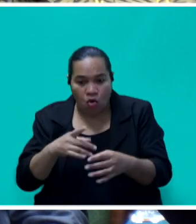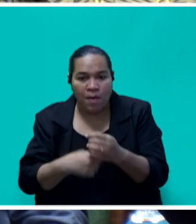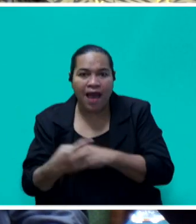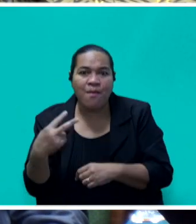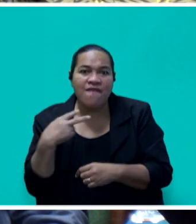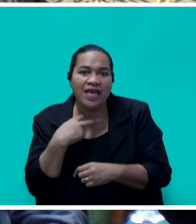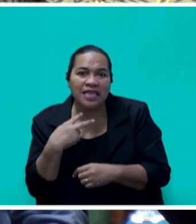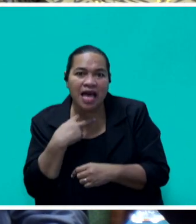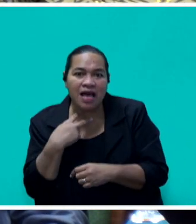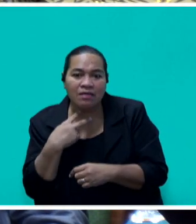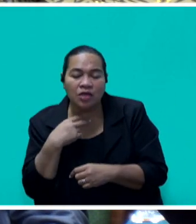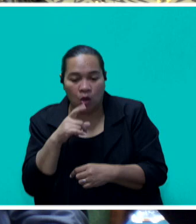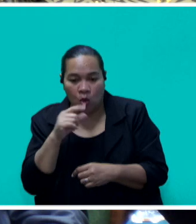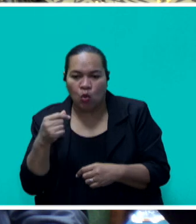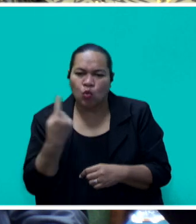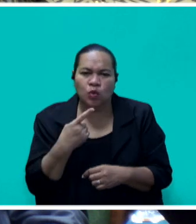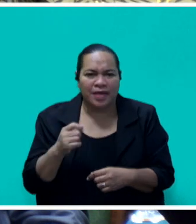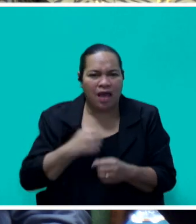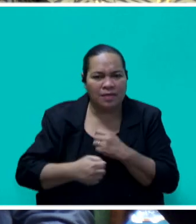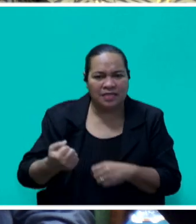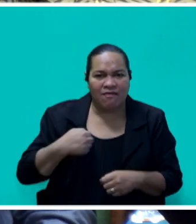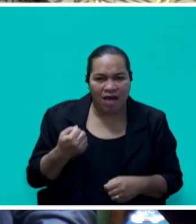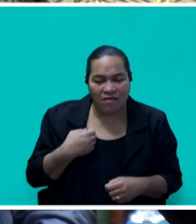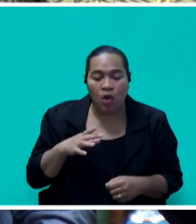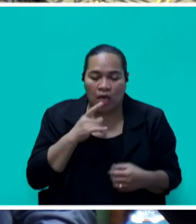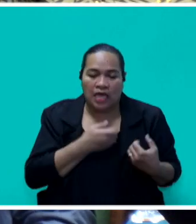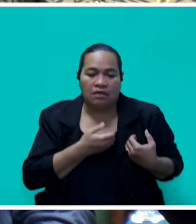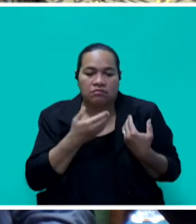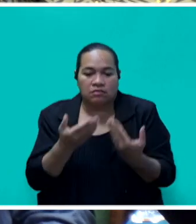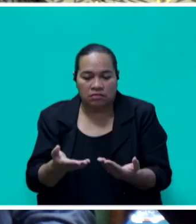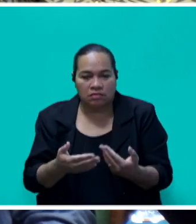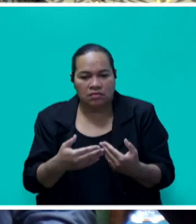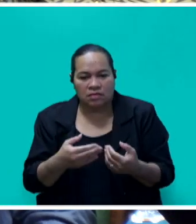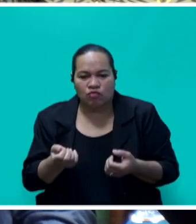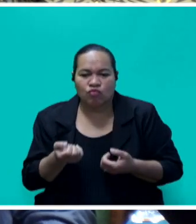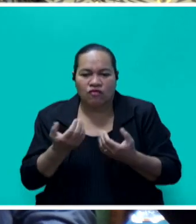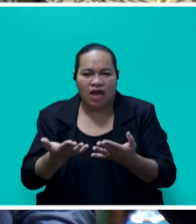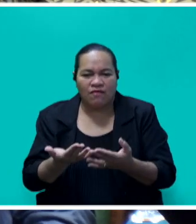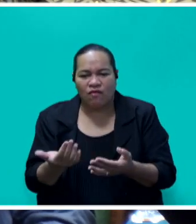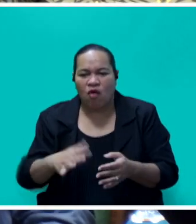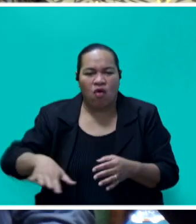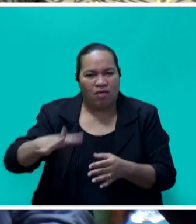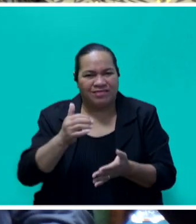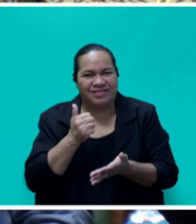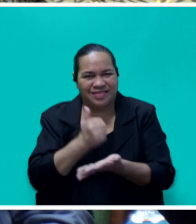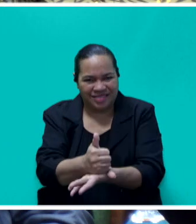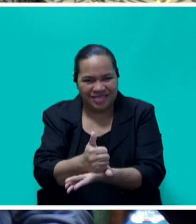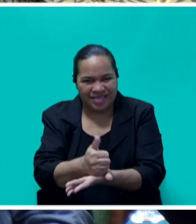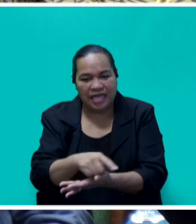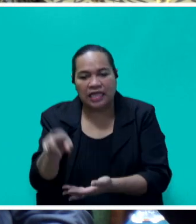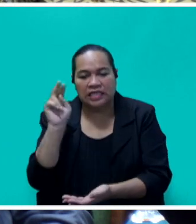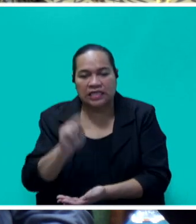victims or survivor is provided with all and any necessary assistance that they may